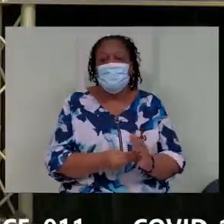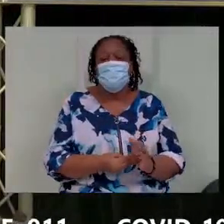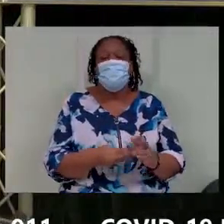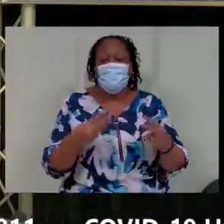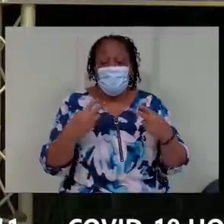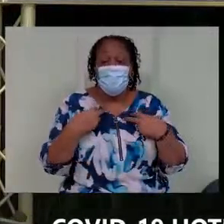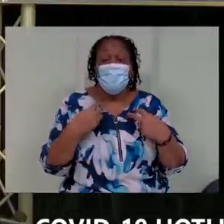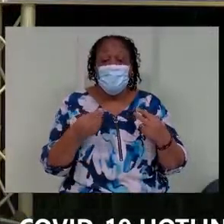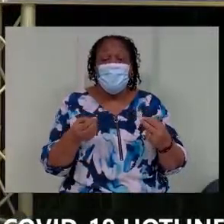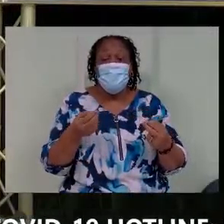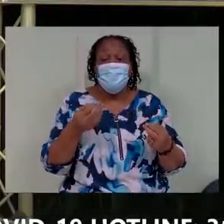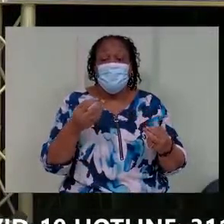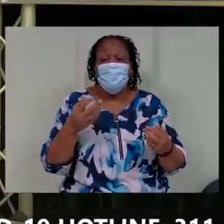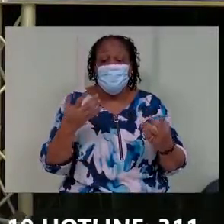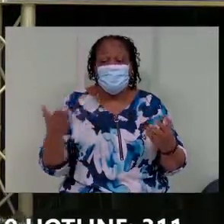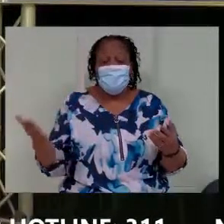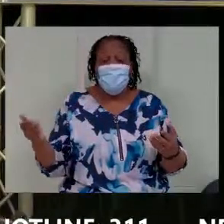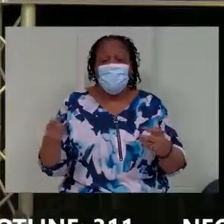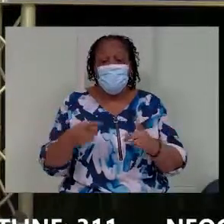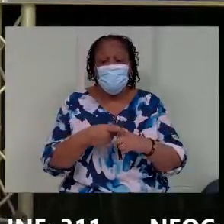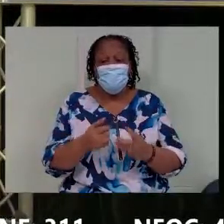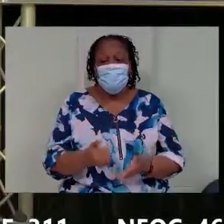COVID-19 cases. Thank you.